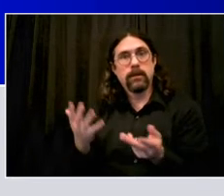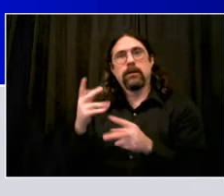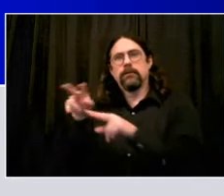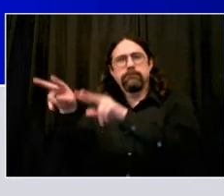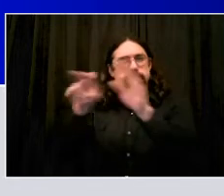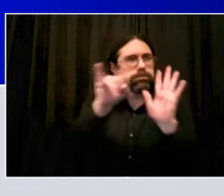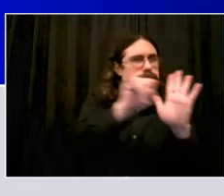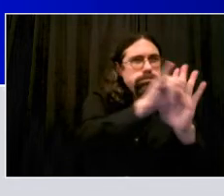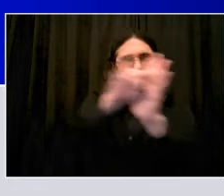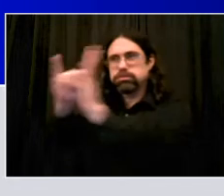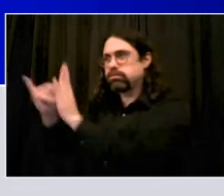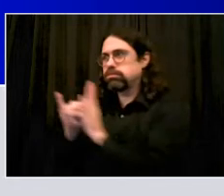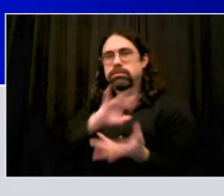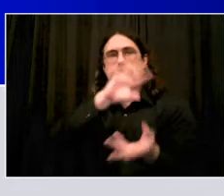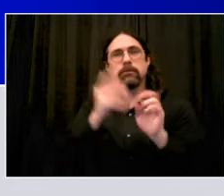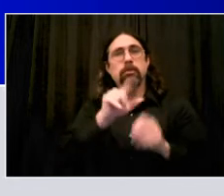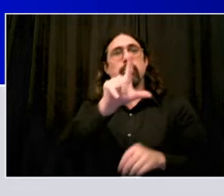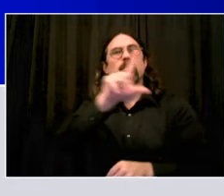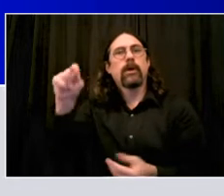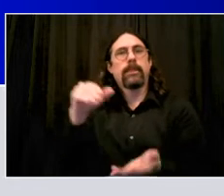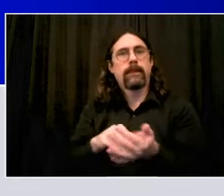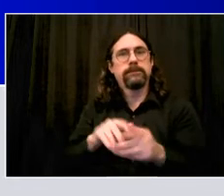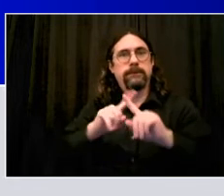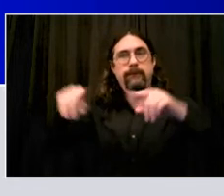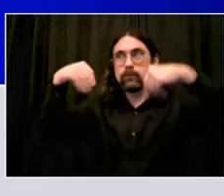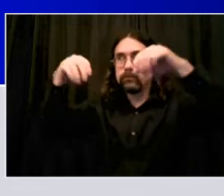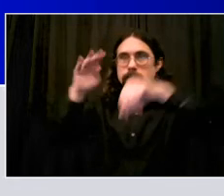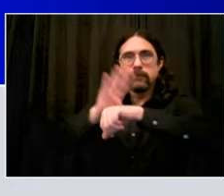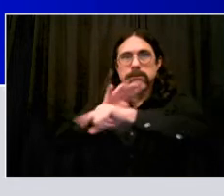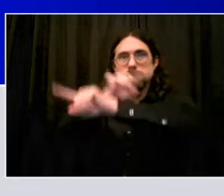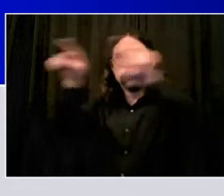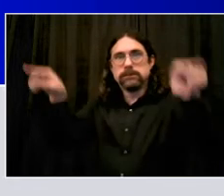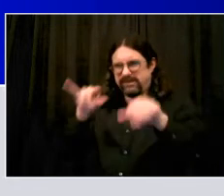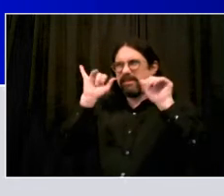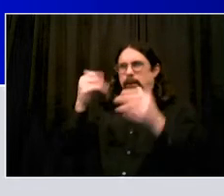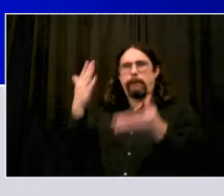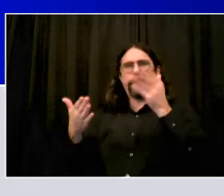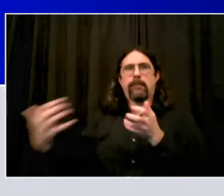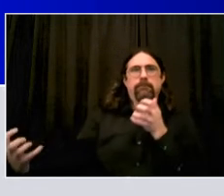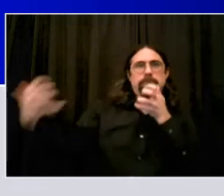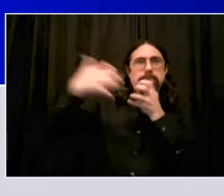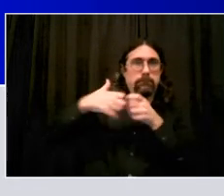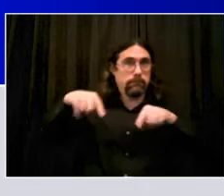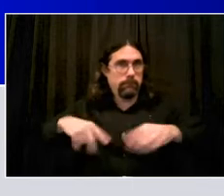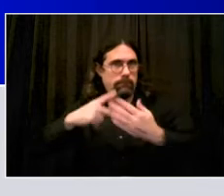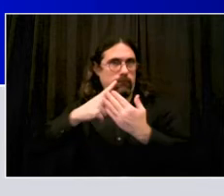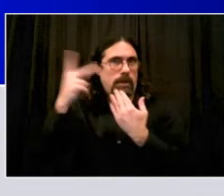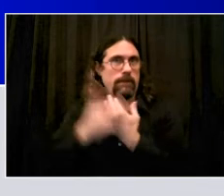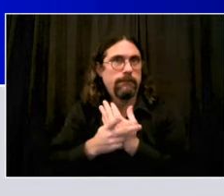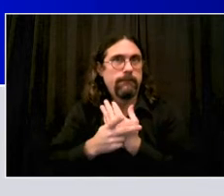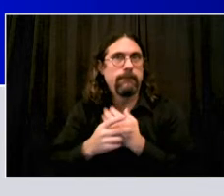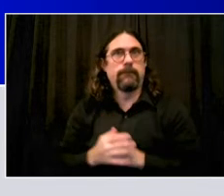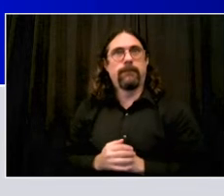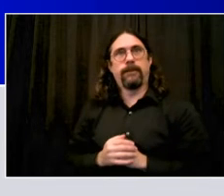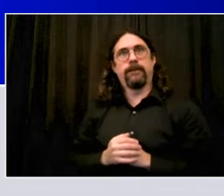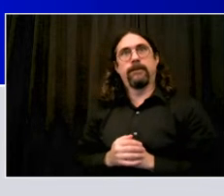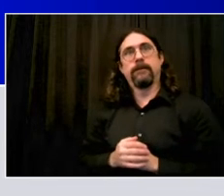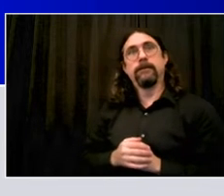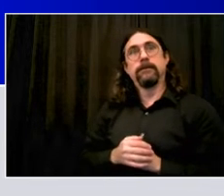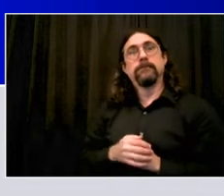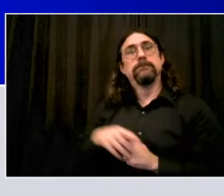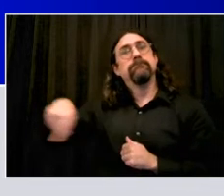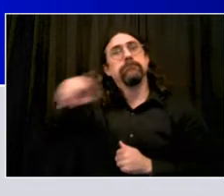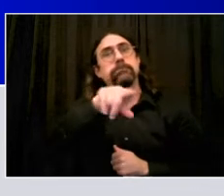or more on the private market will be offered at no cost. If you are a business owner in need of options, please